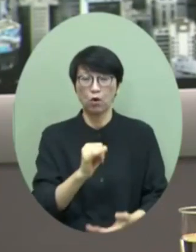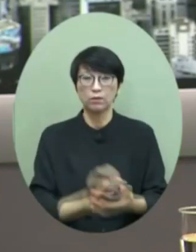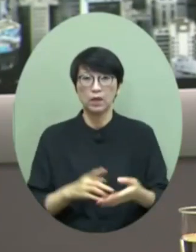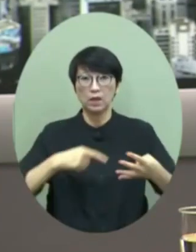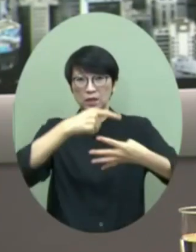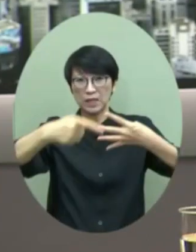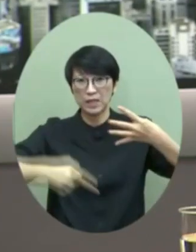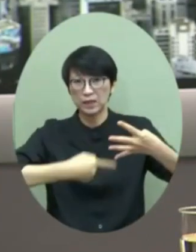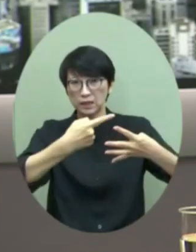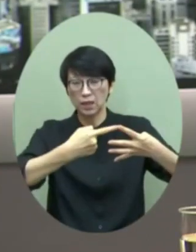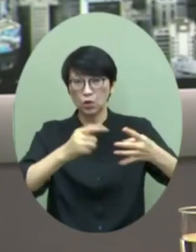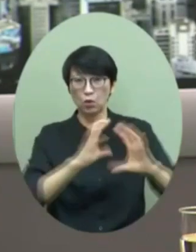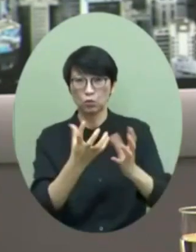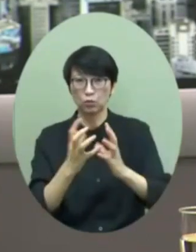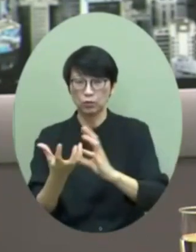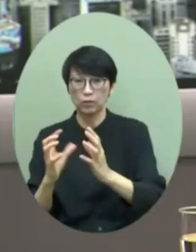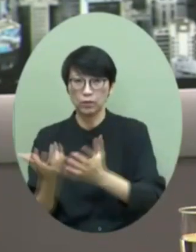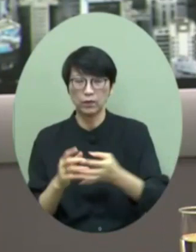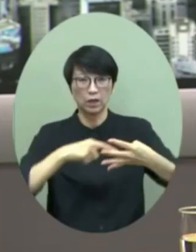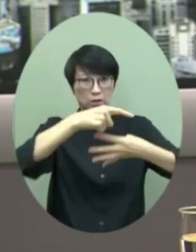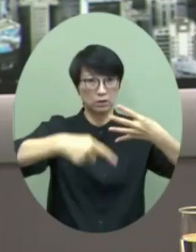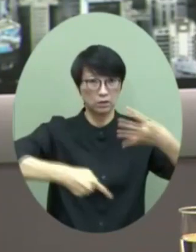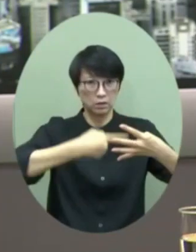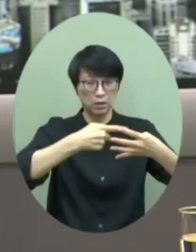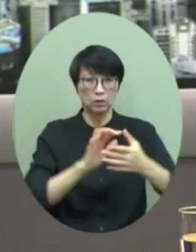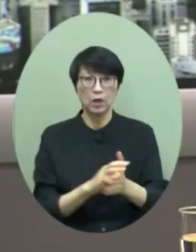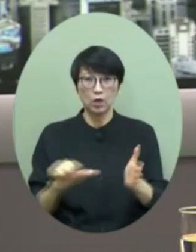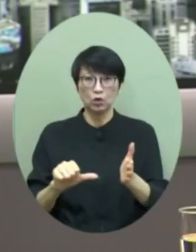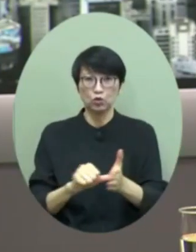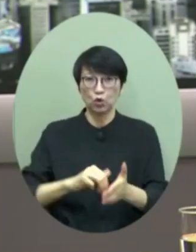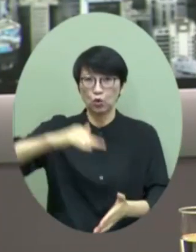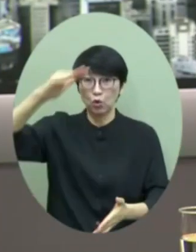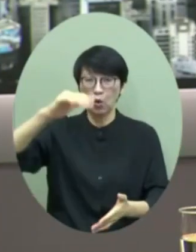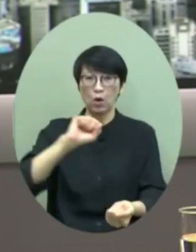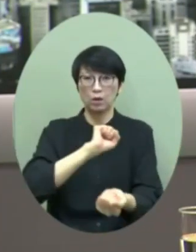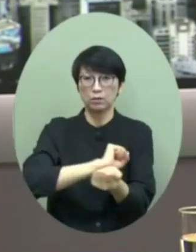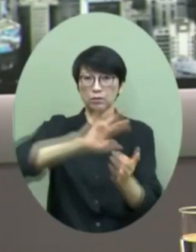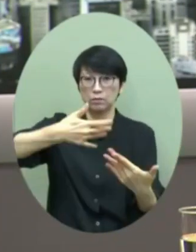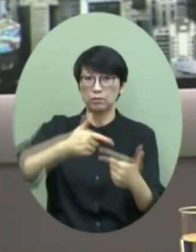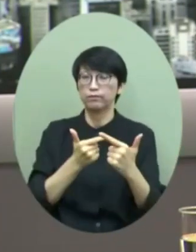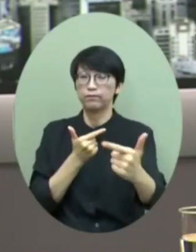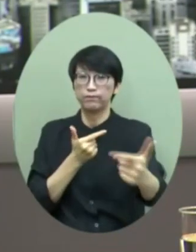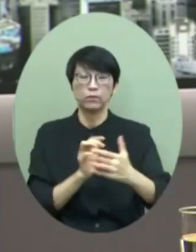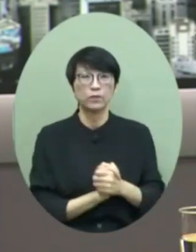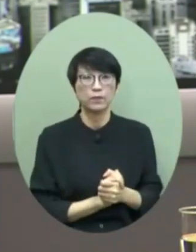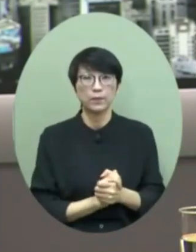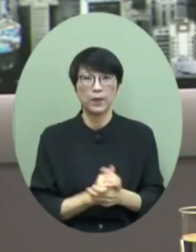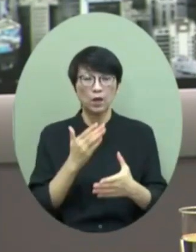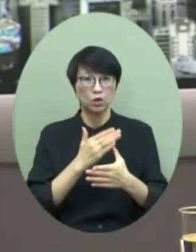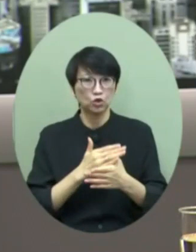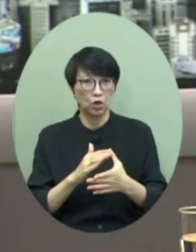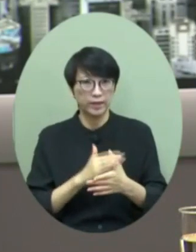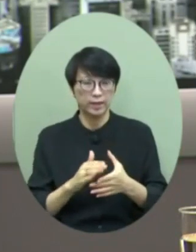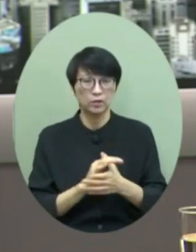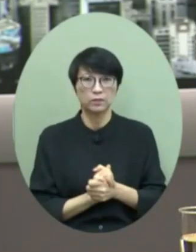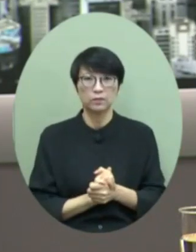secondary offences. Now, for the 4 types of primary offences. That is, for those who